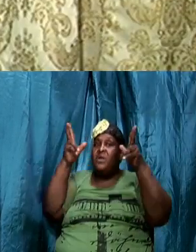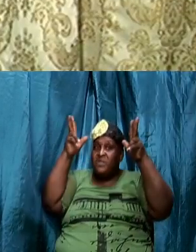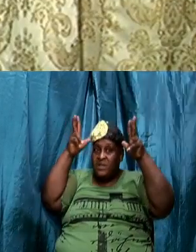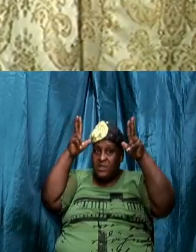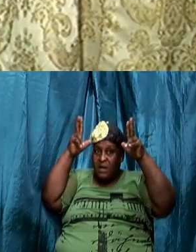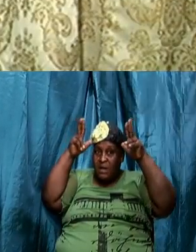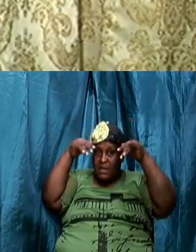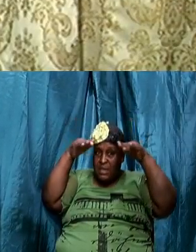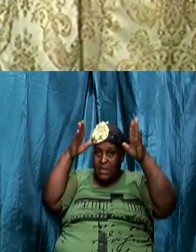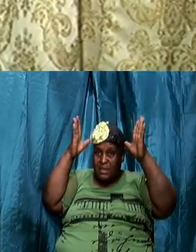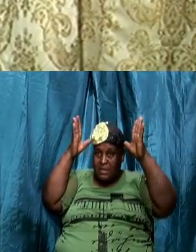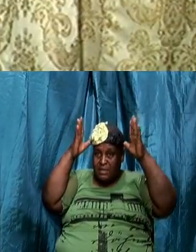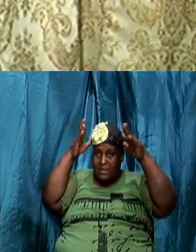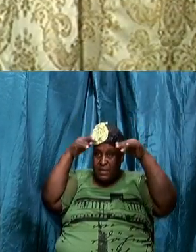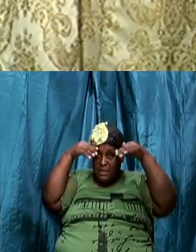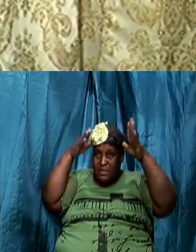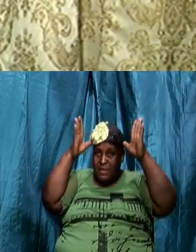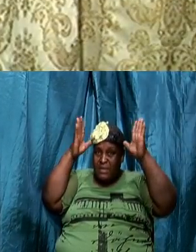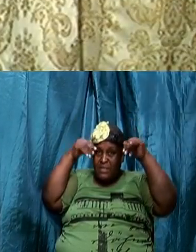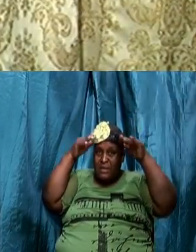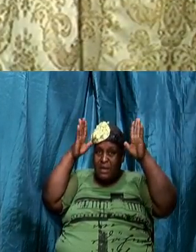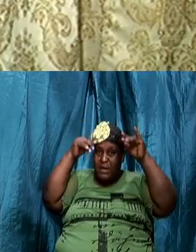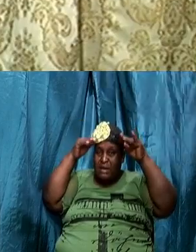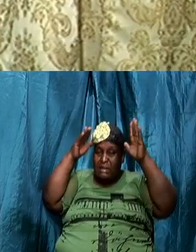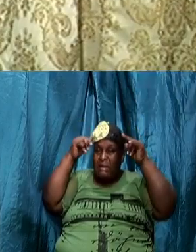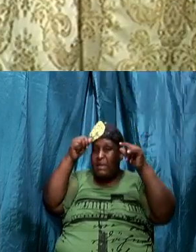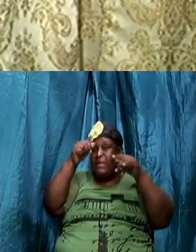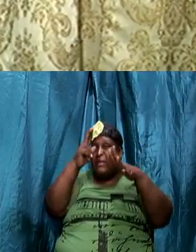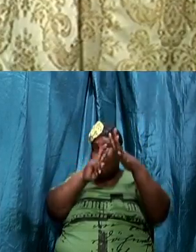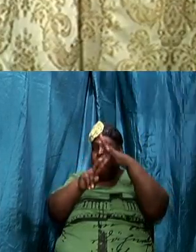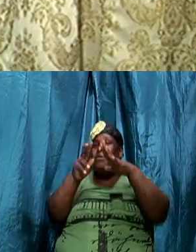riding on, going down